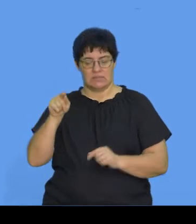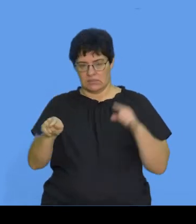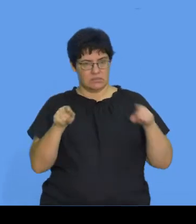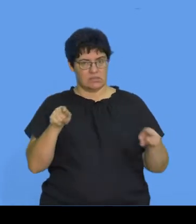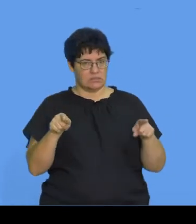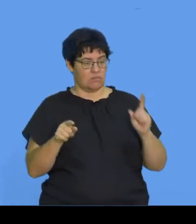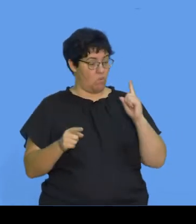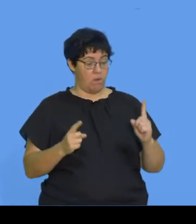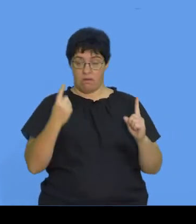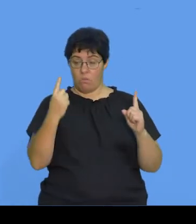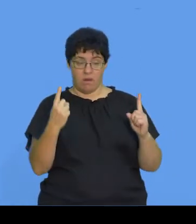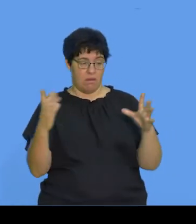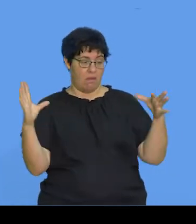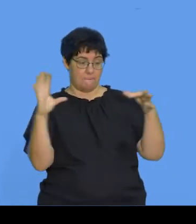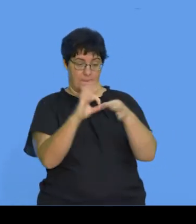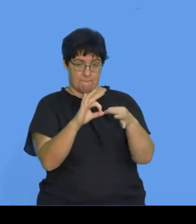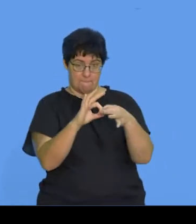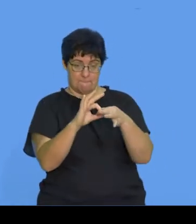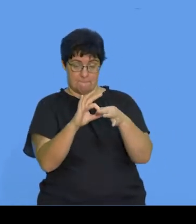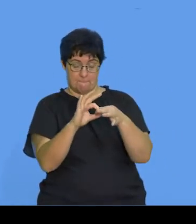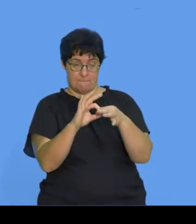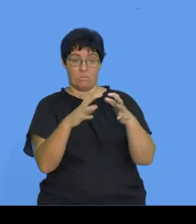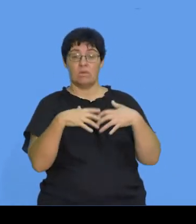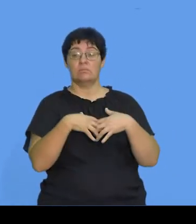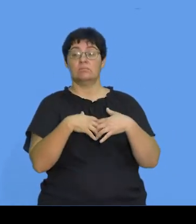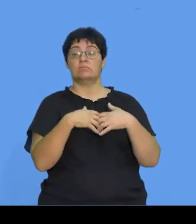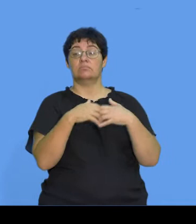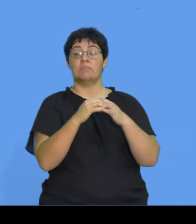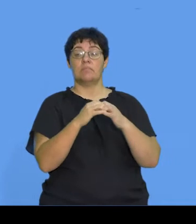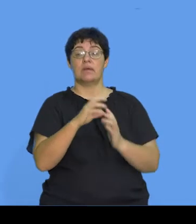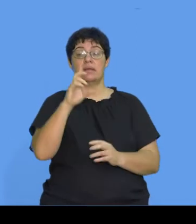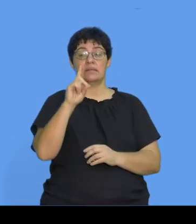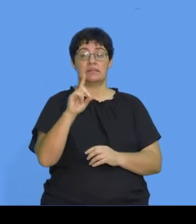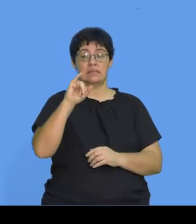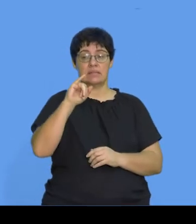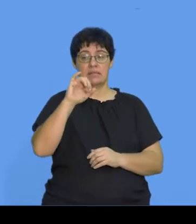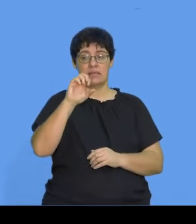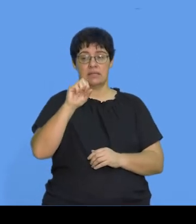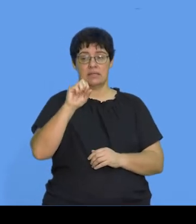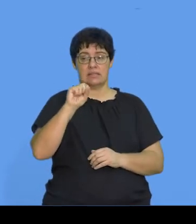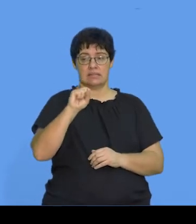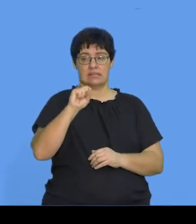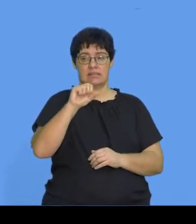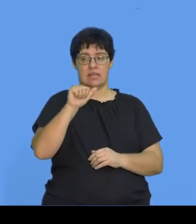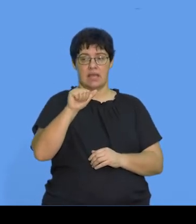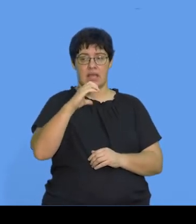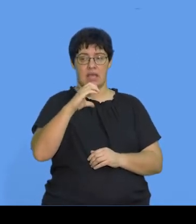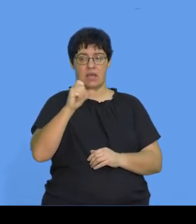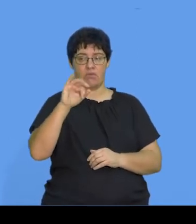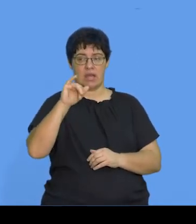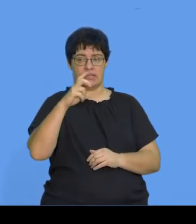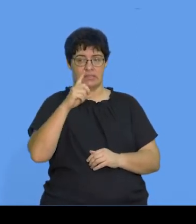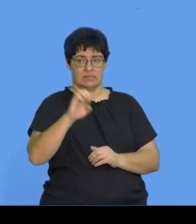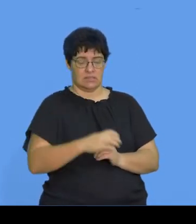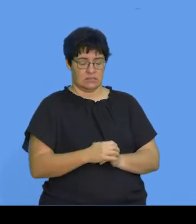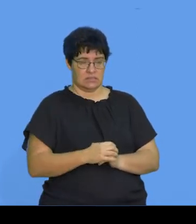two monosaccharides together, we form something called a disaccharide. Now,